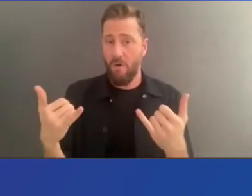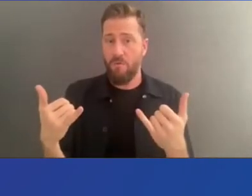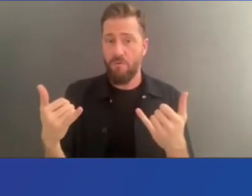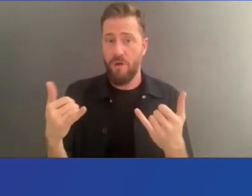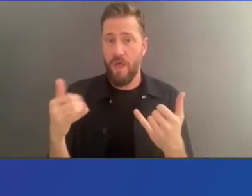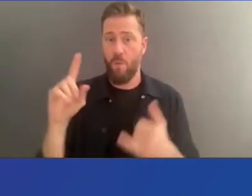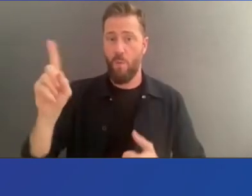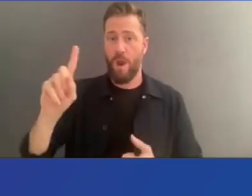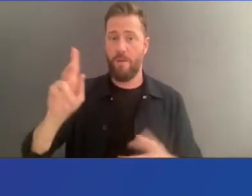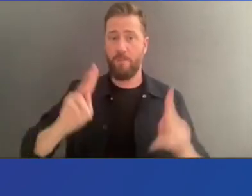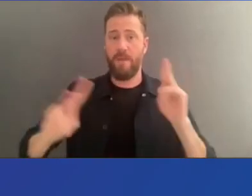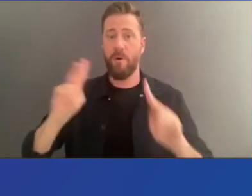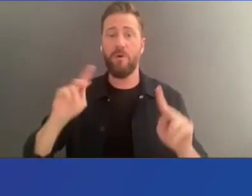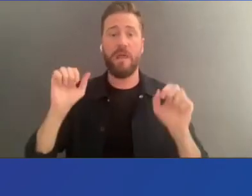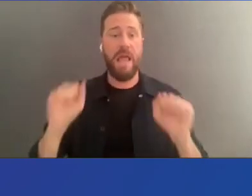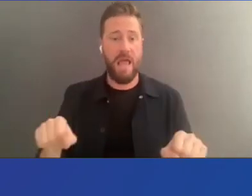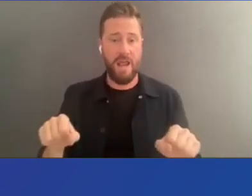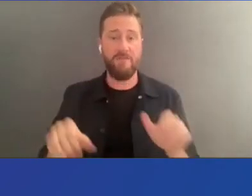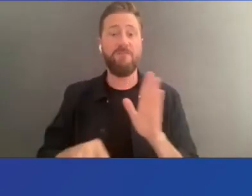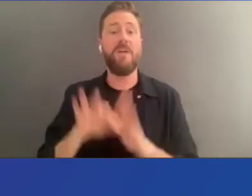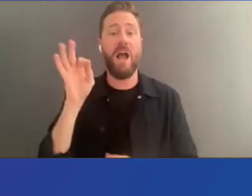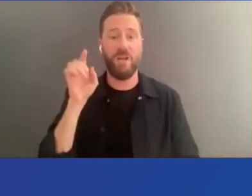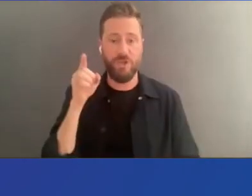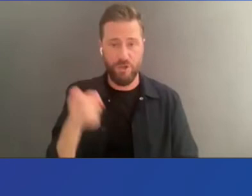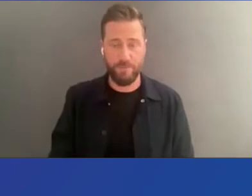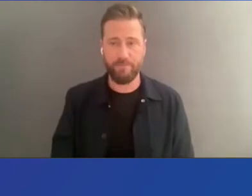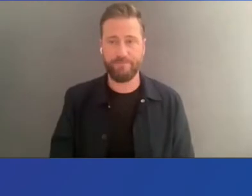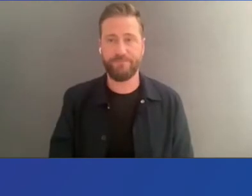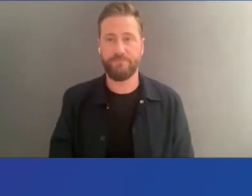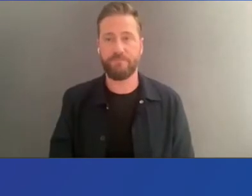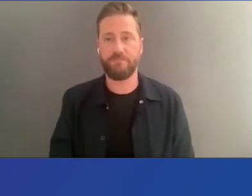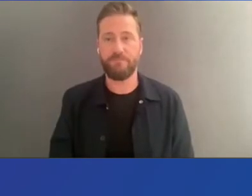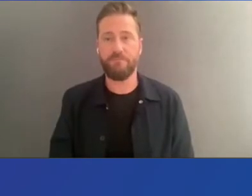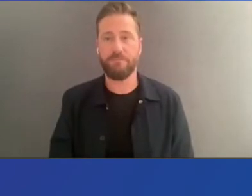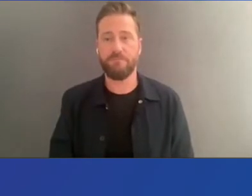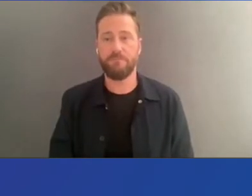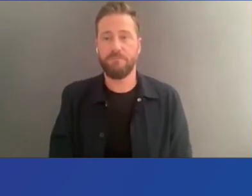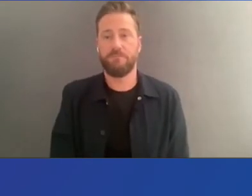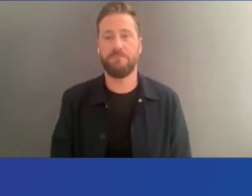people can find you.